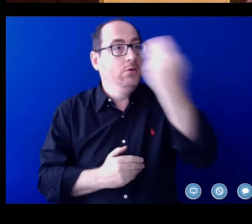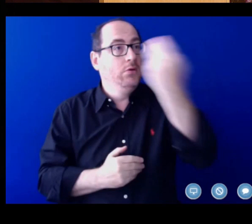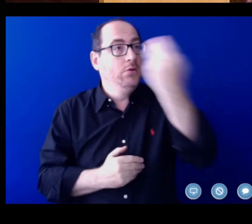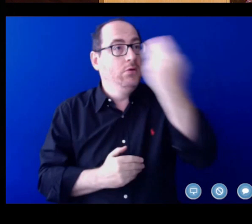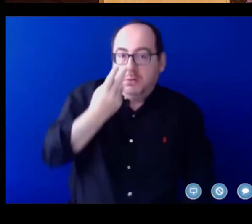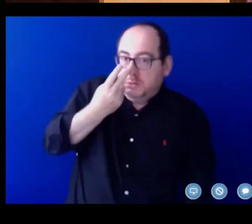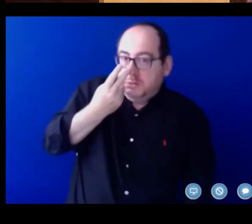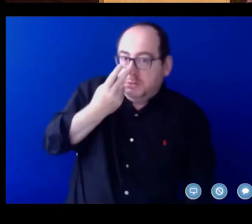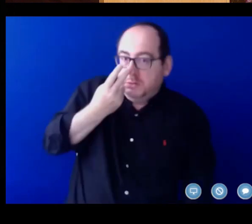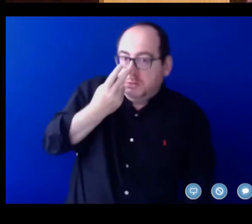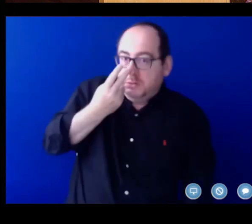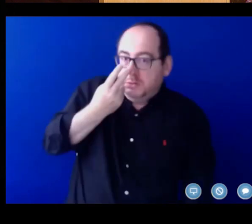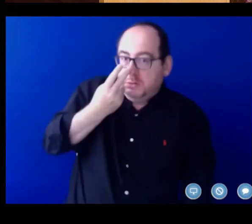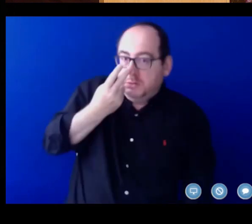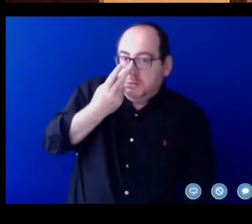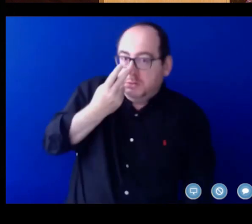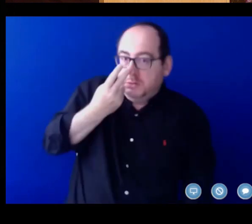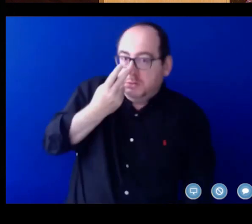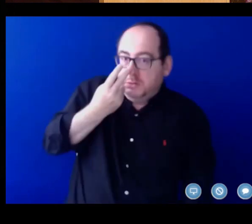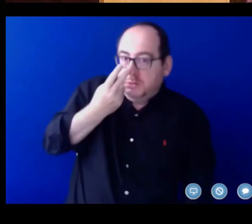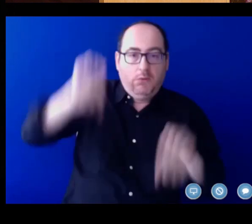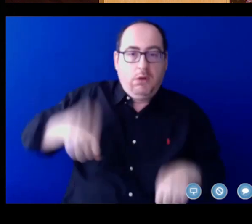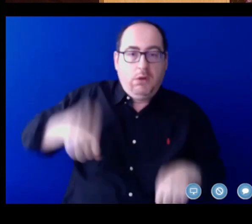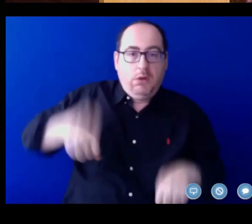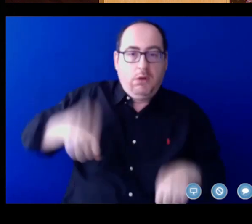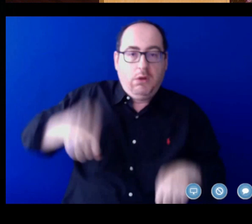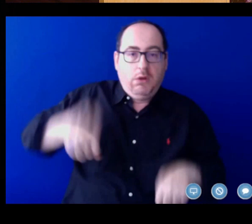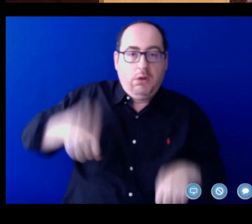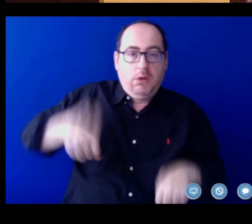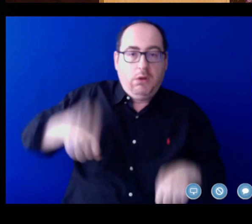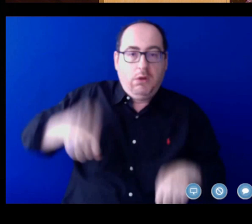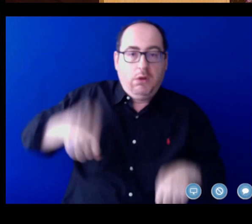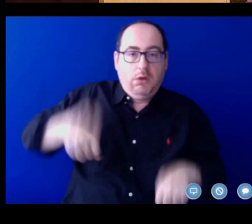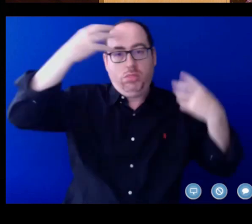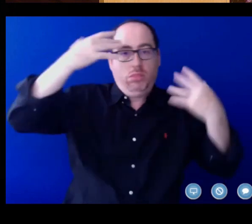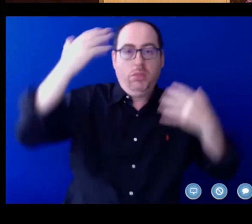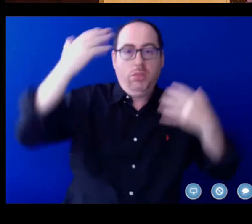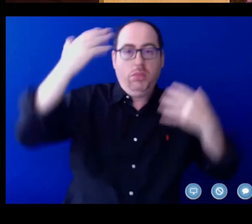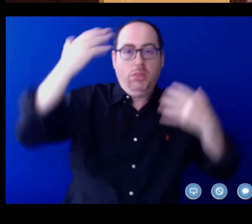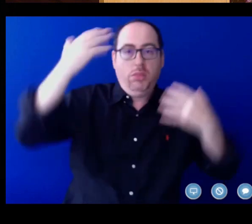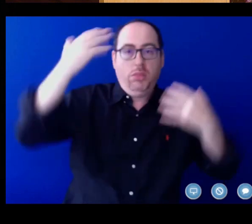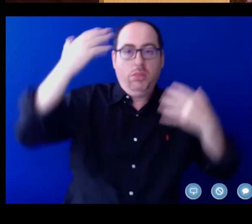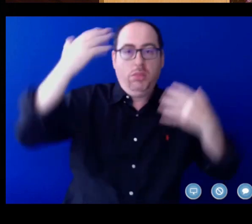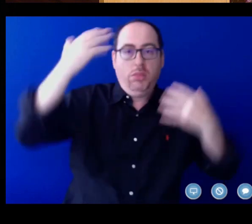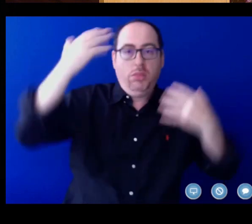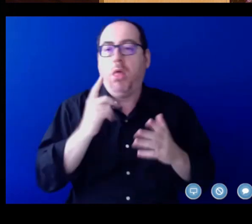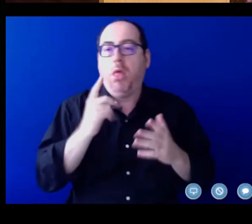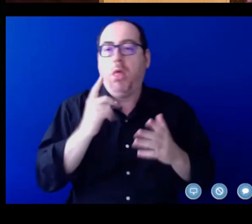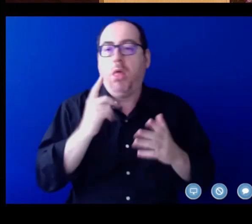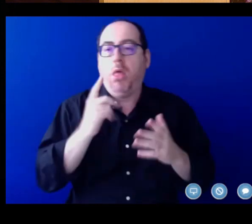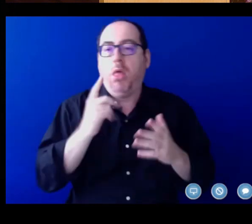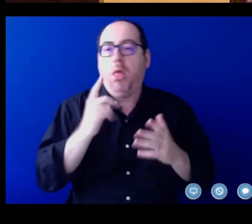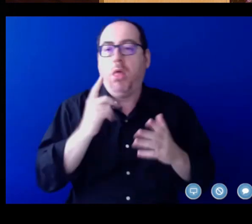as internalising violence. In a persecutory regime, acts of violence can be performed by anyone, people known to the